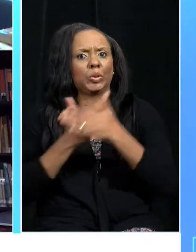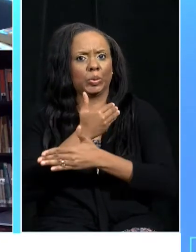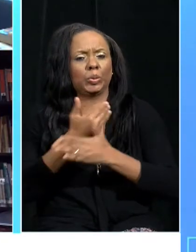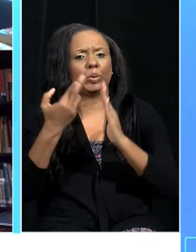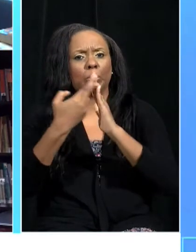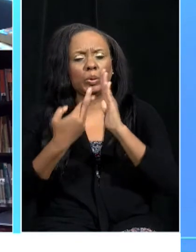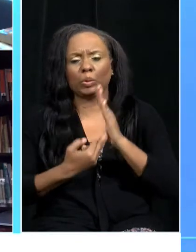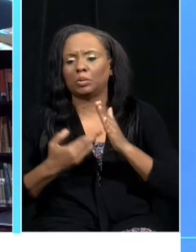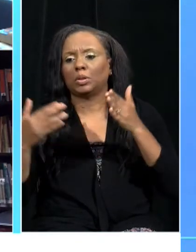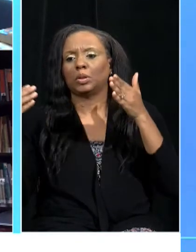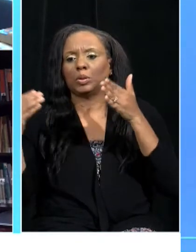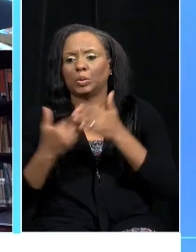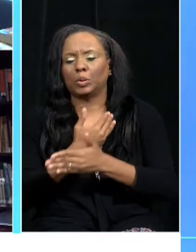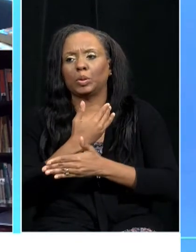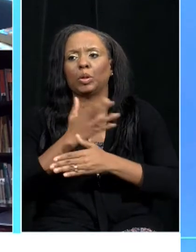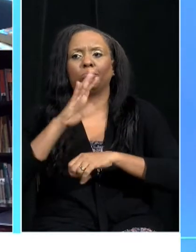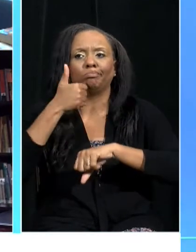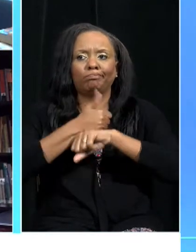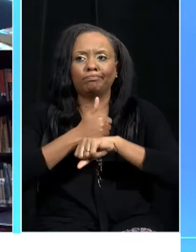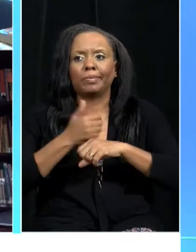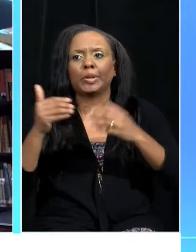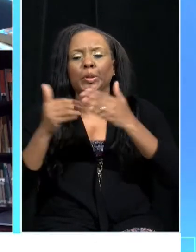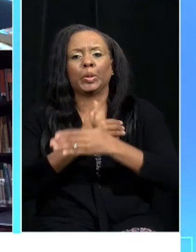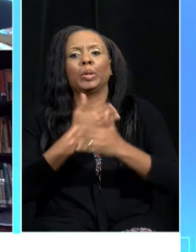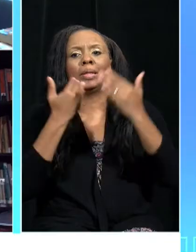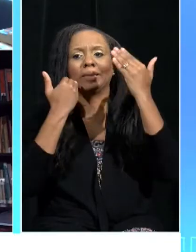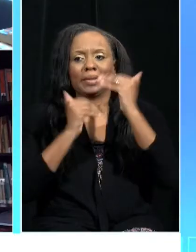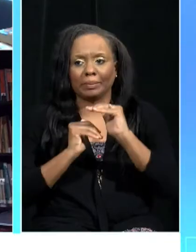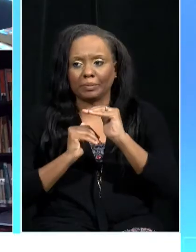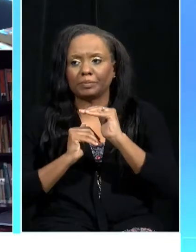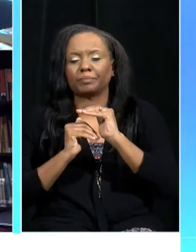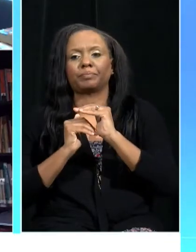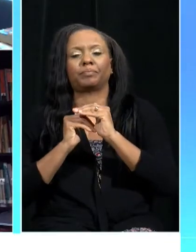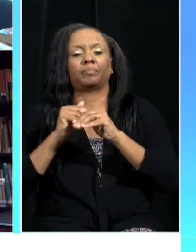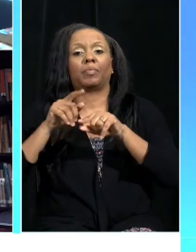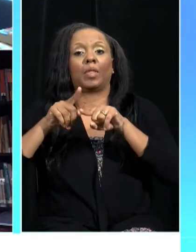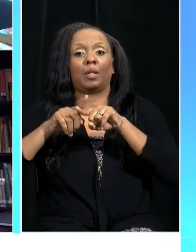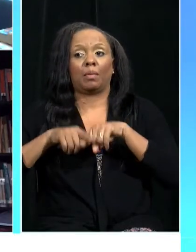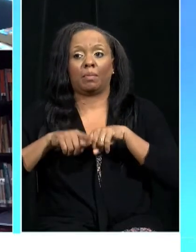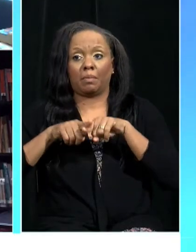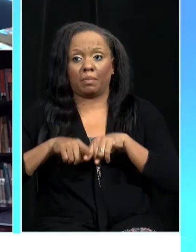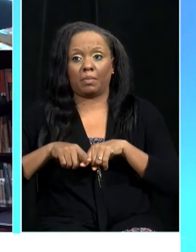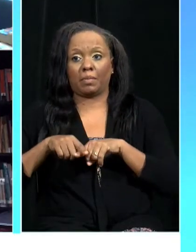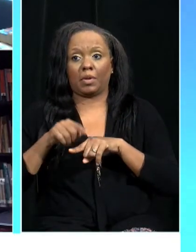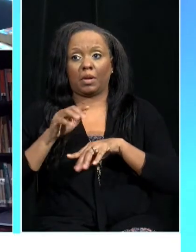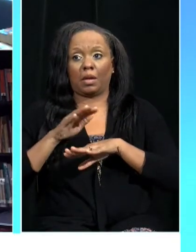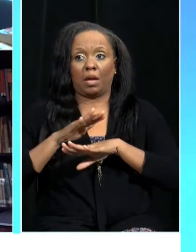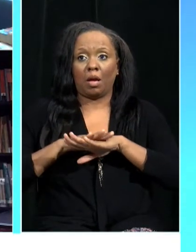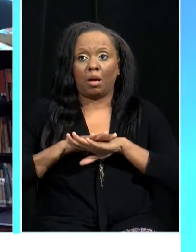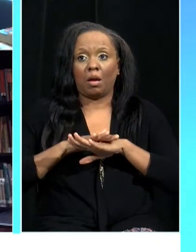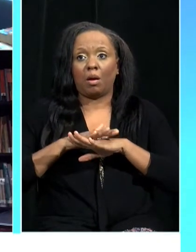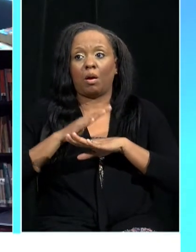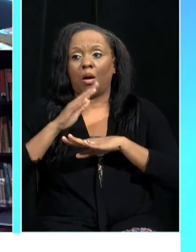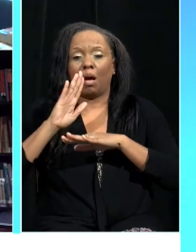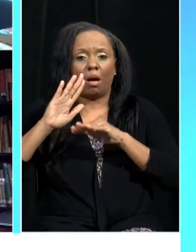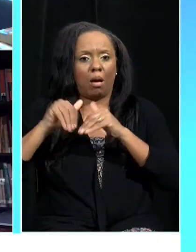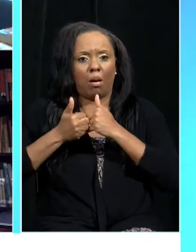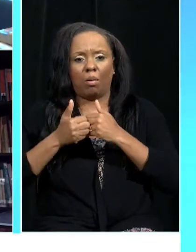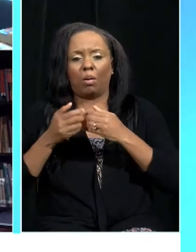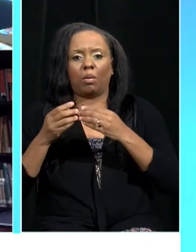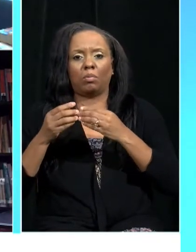the extent of the new measures we need will depend quite heavily on where you started the program, how